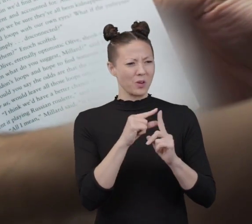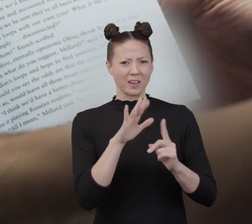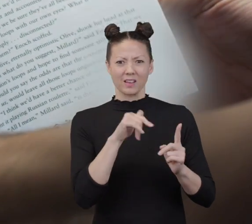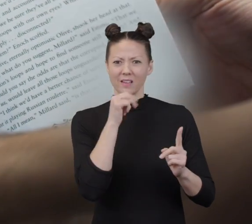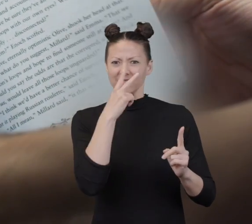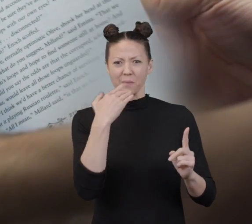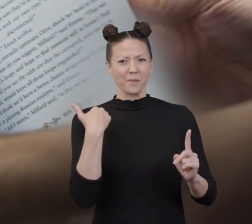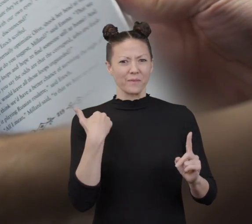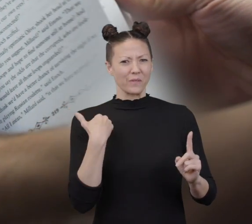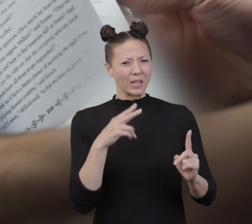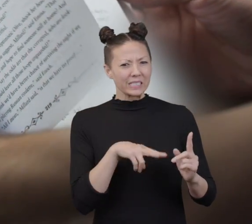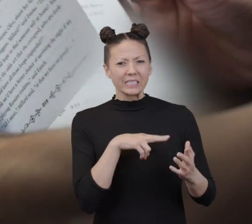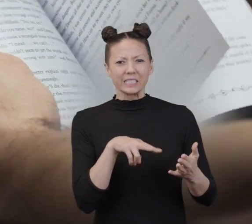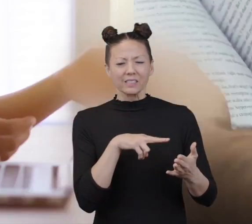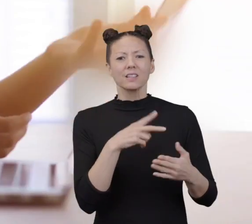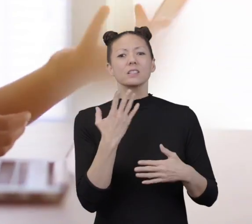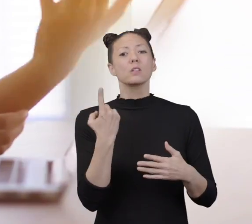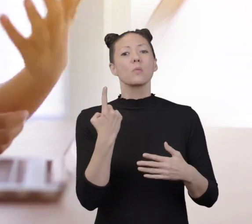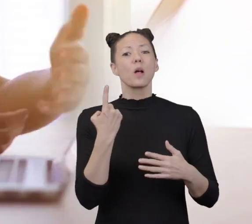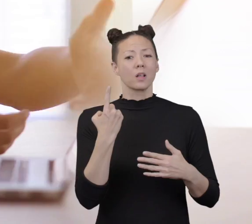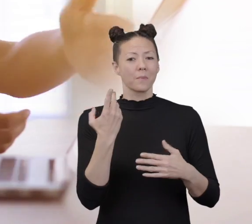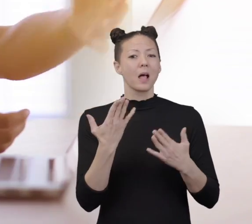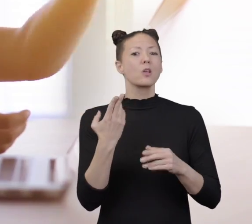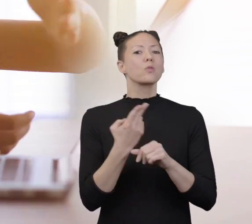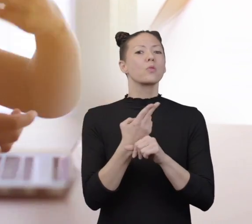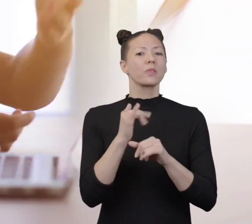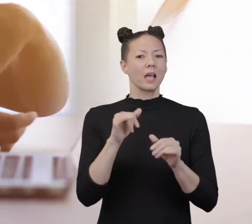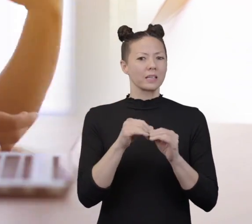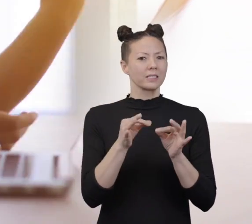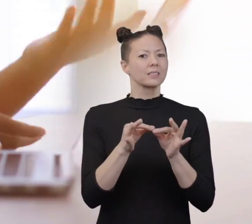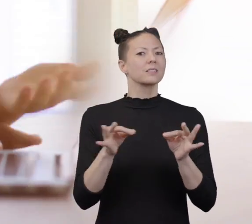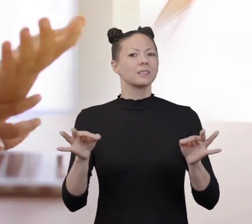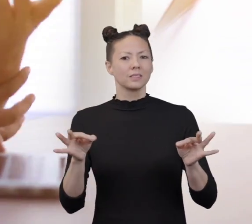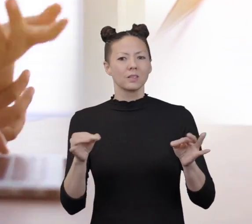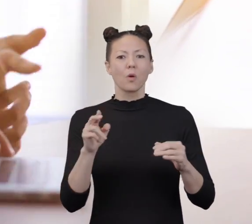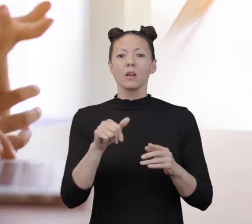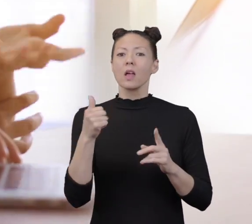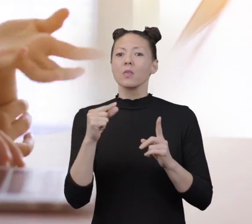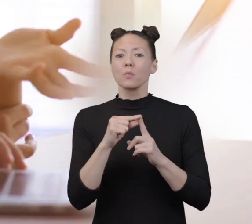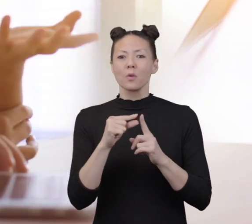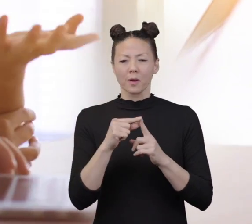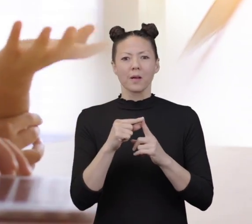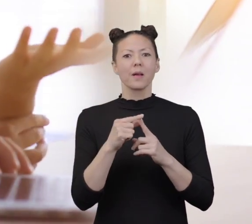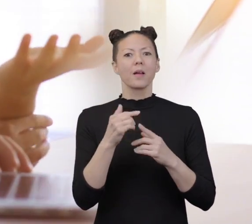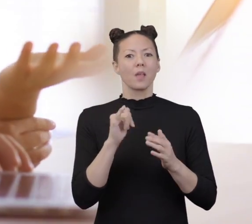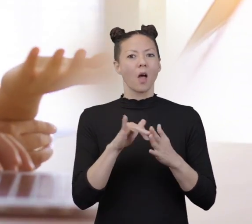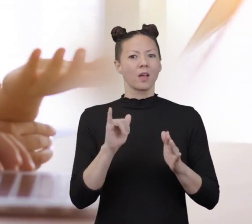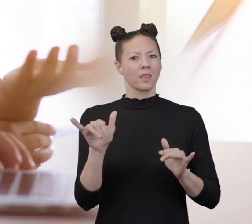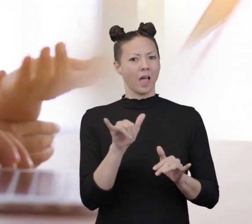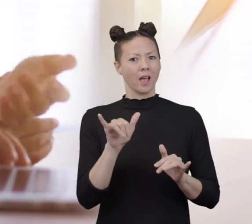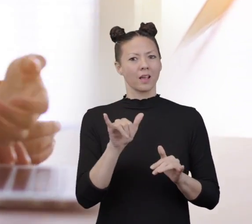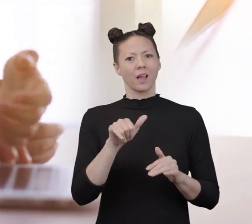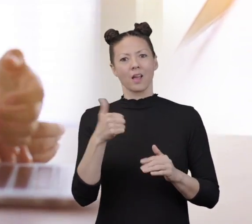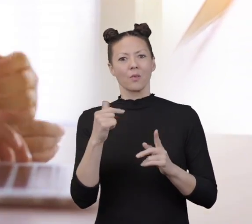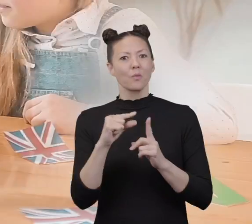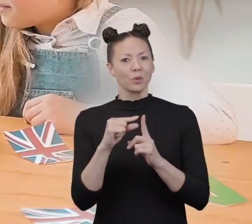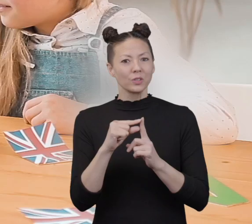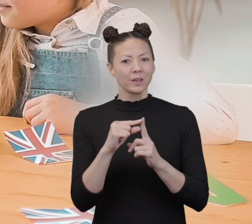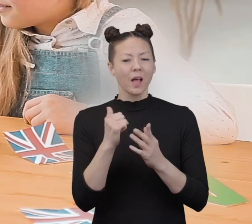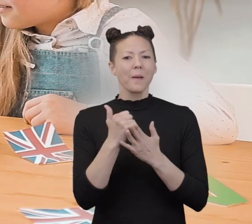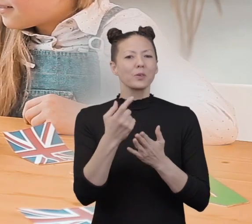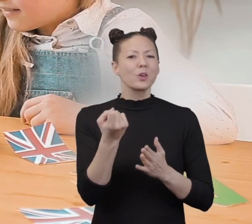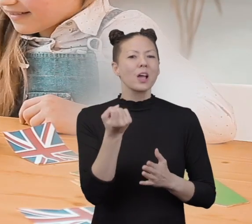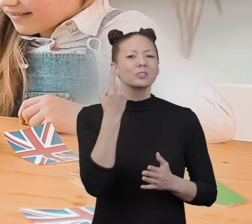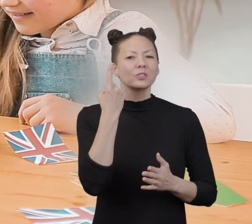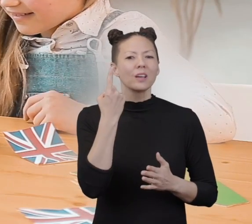word you haven't heard before, someone might use it in a sentence, or use other words that are like that word to help